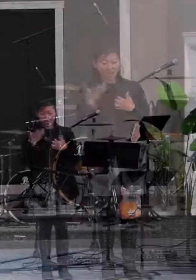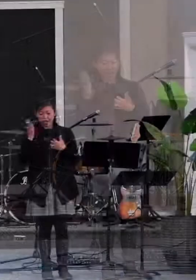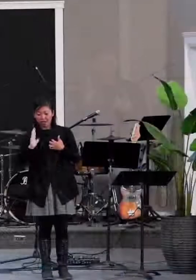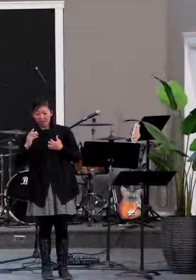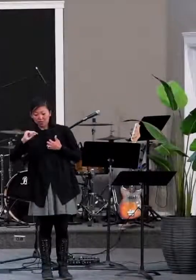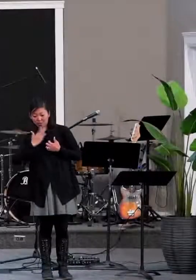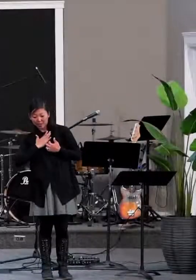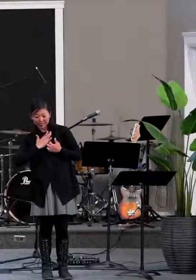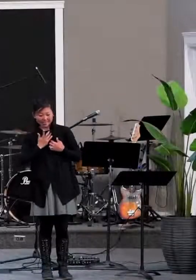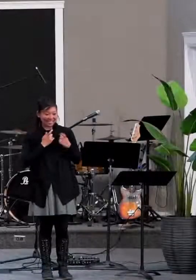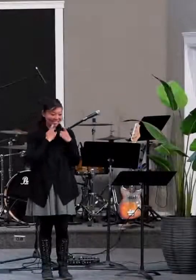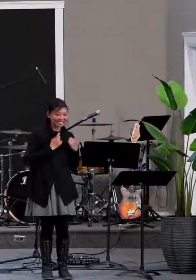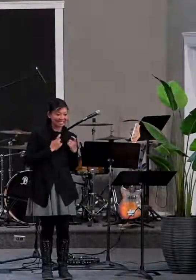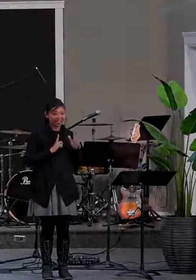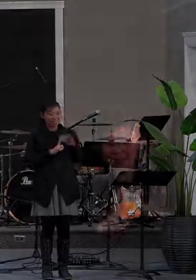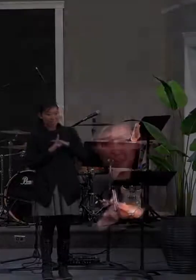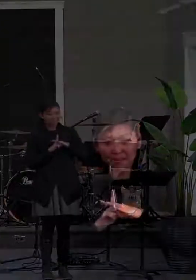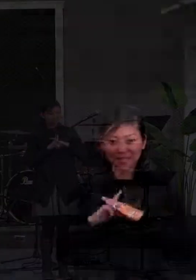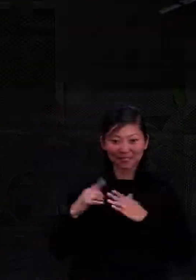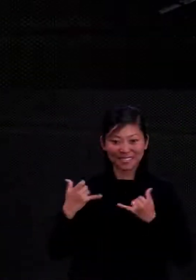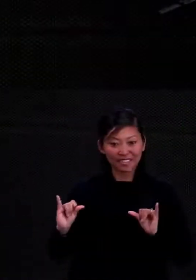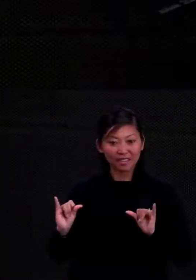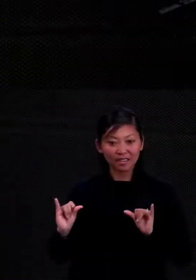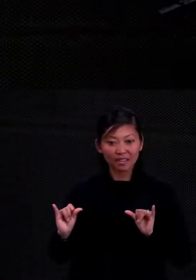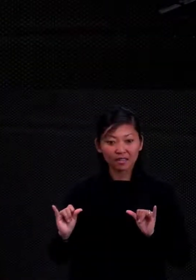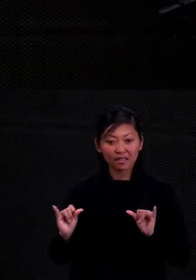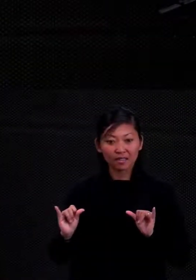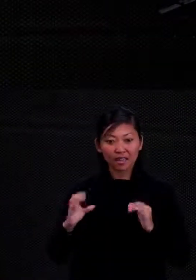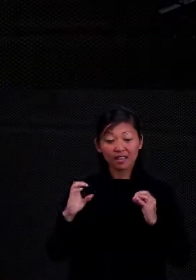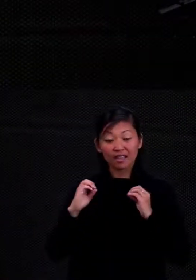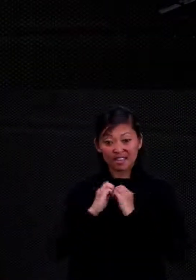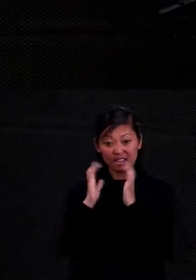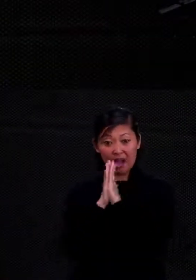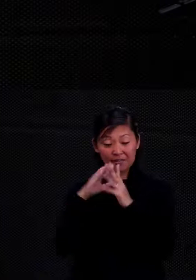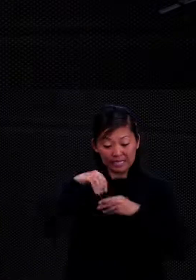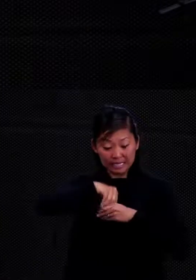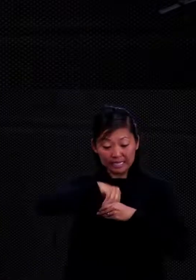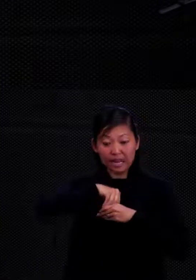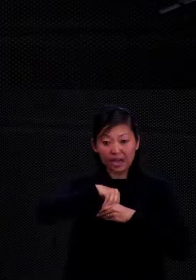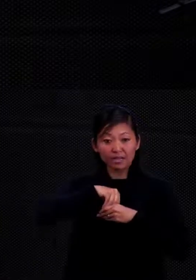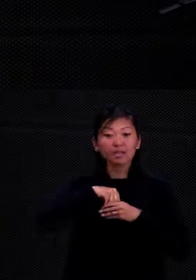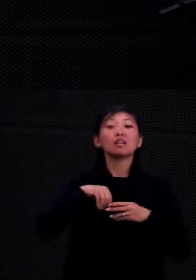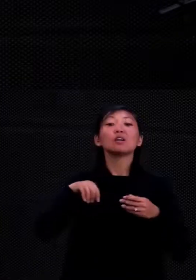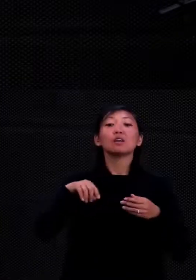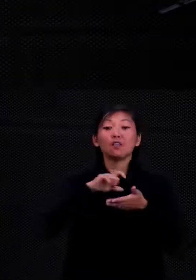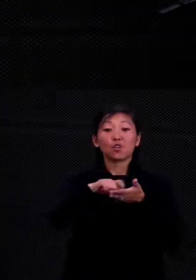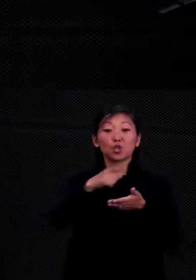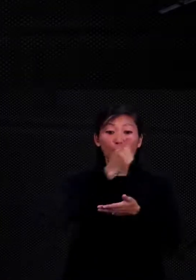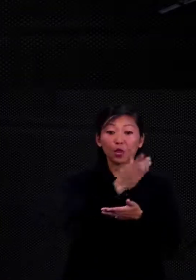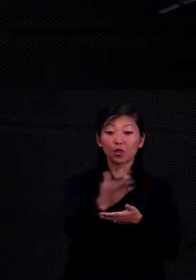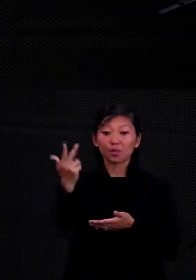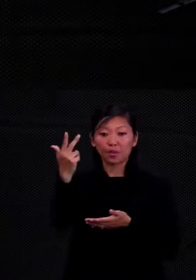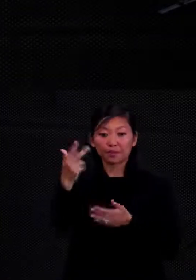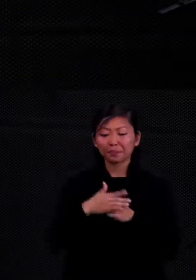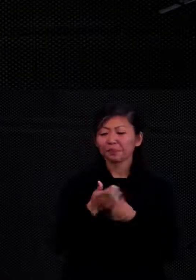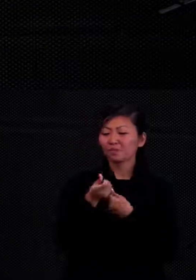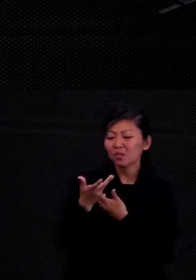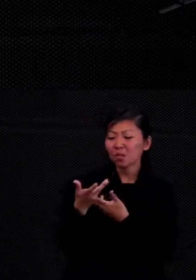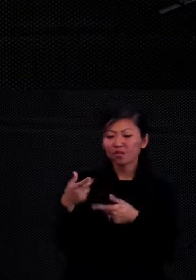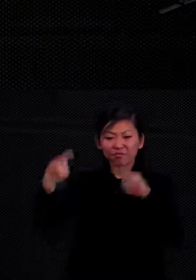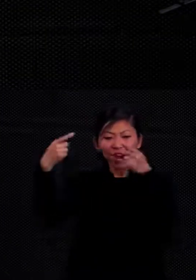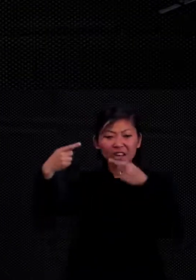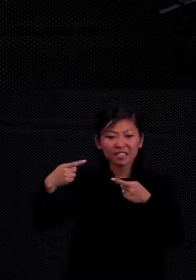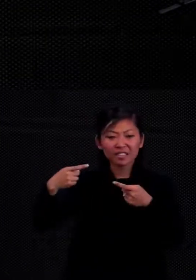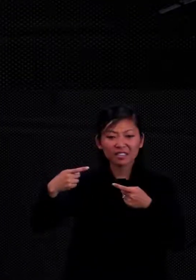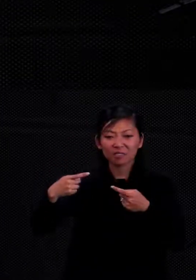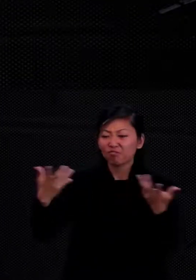us. See, the conflict within you, he describes in the first three verses. What causes quarrels and what causes fights among you? Is it